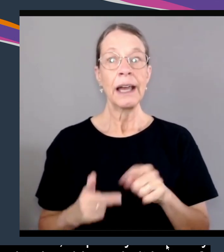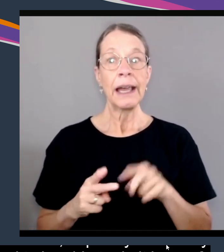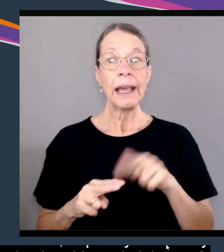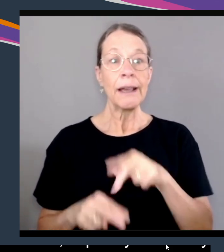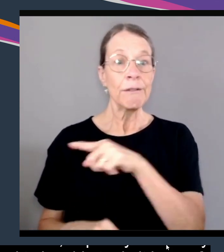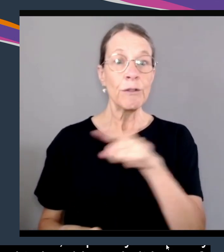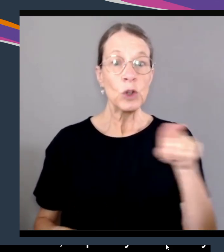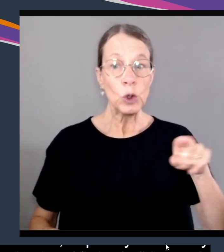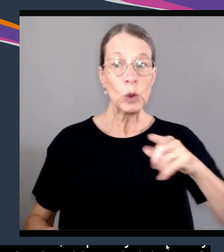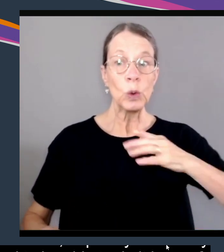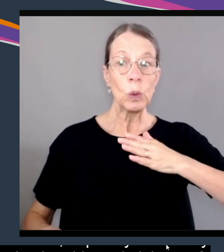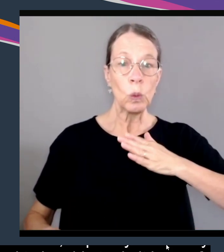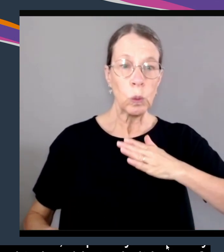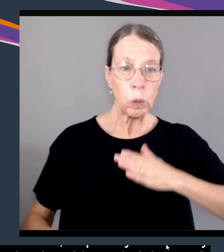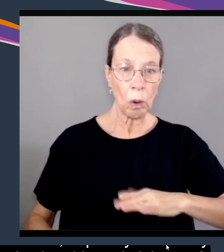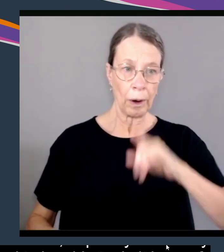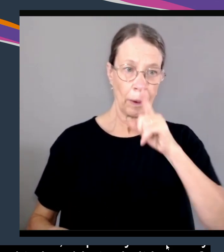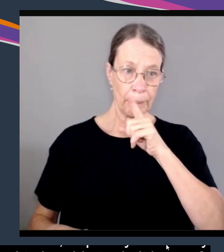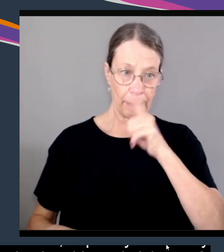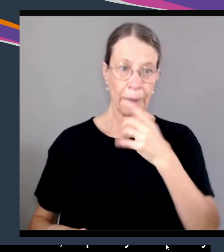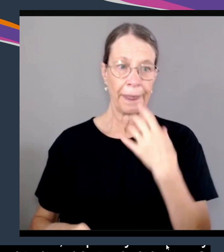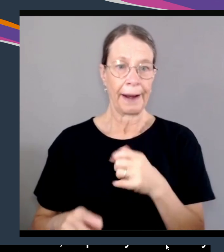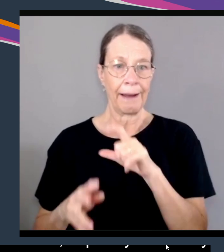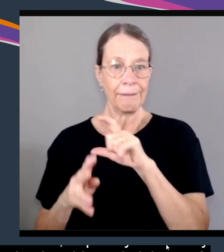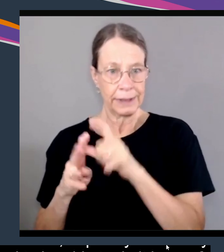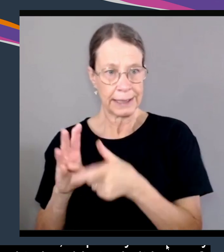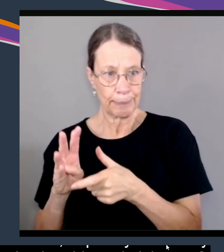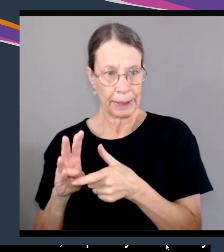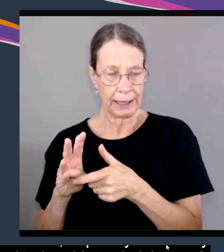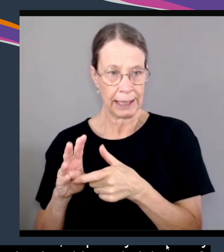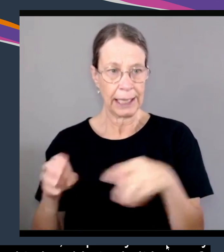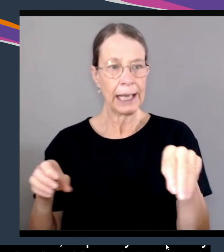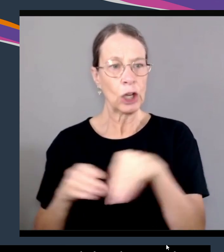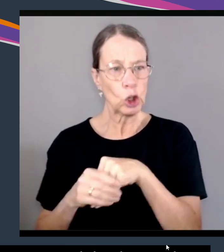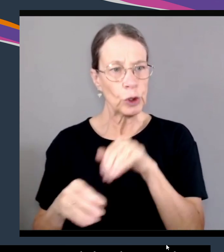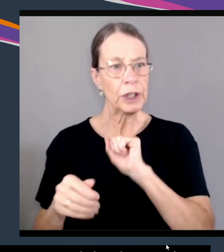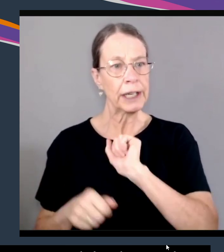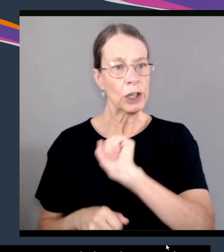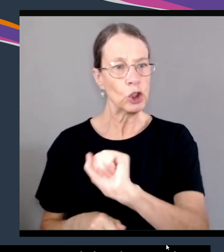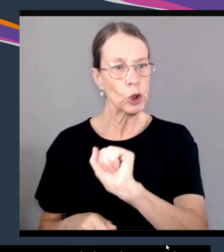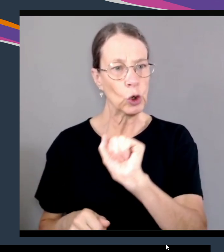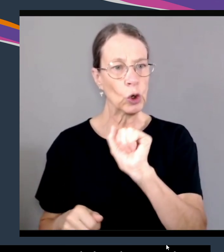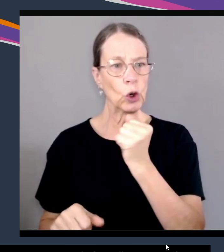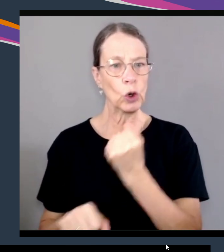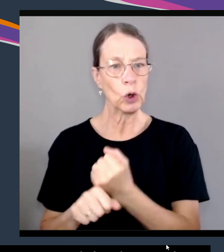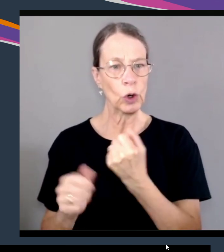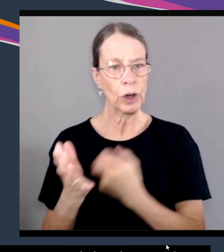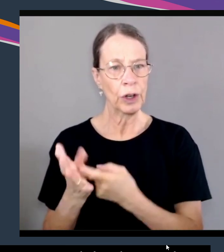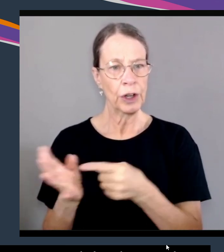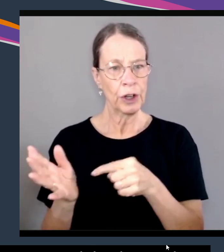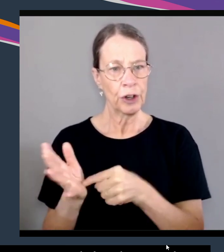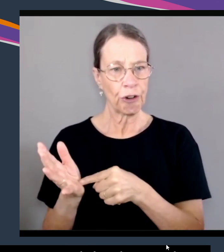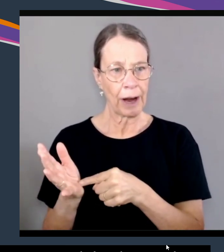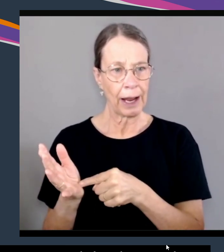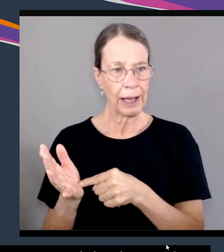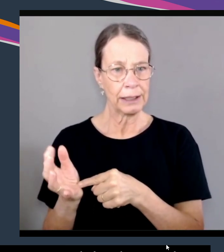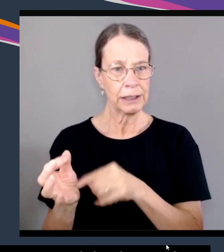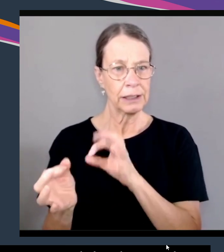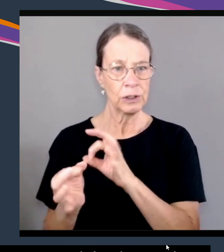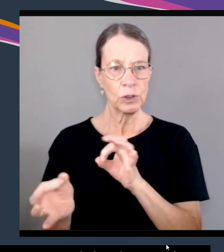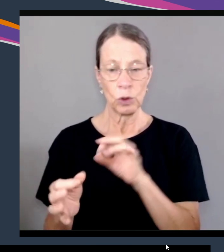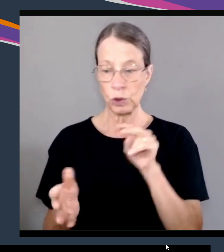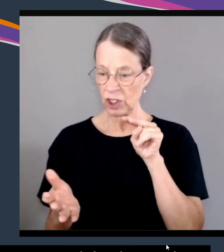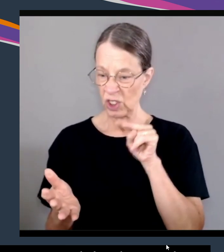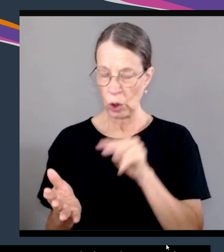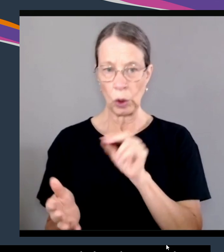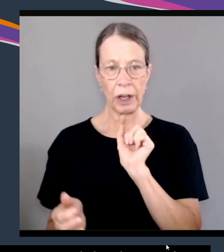have people with disability on your grant, you need to look beyond the scope of your immediate project.